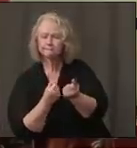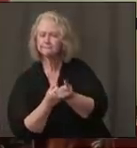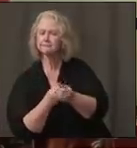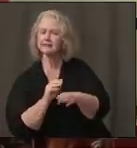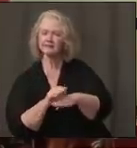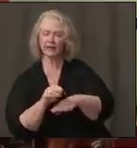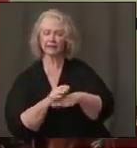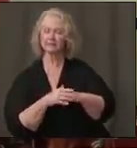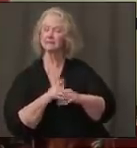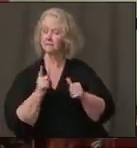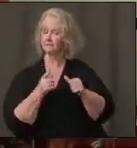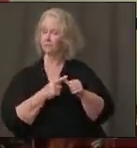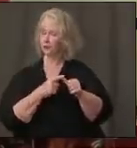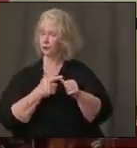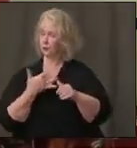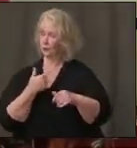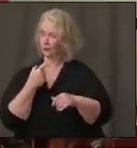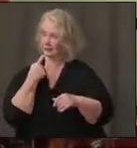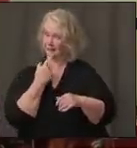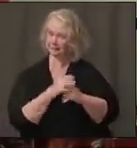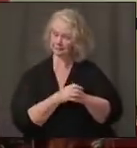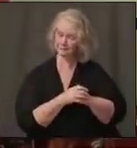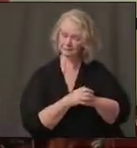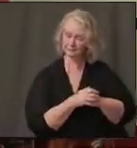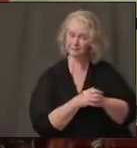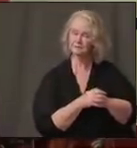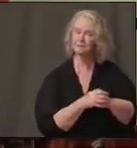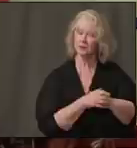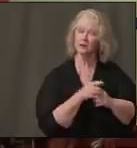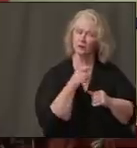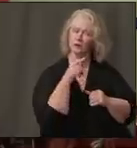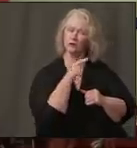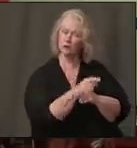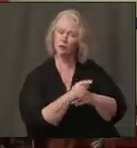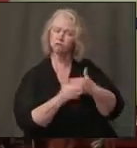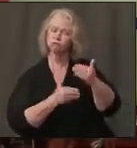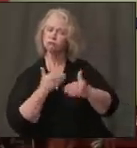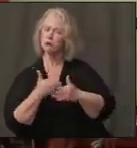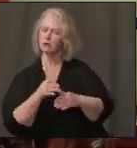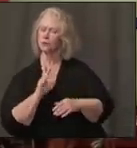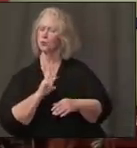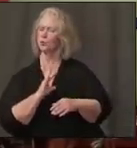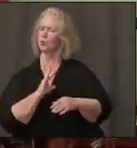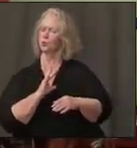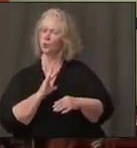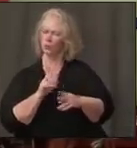First of all, I do want to say you set up a very thoughtful process,